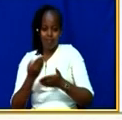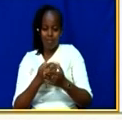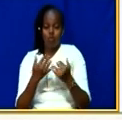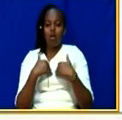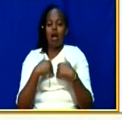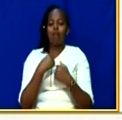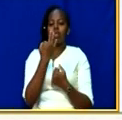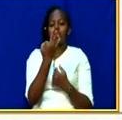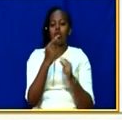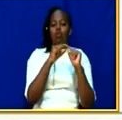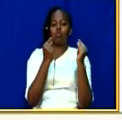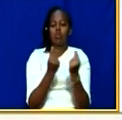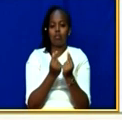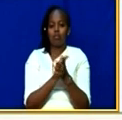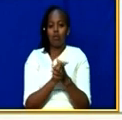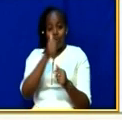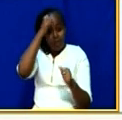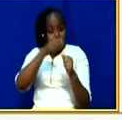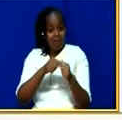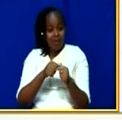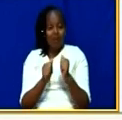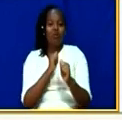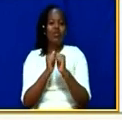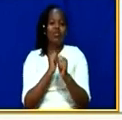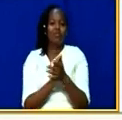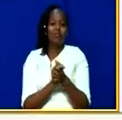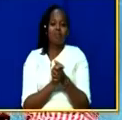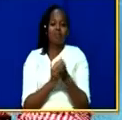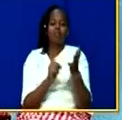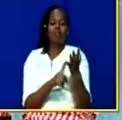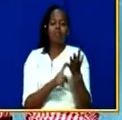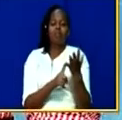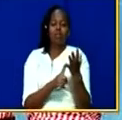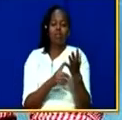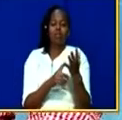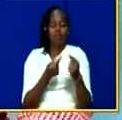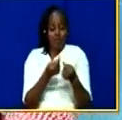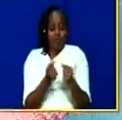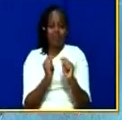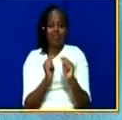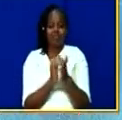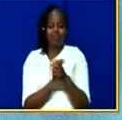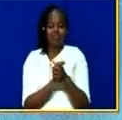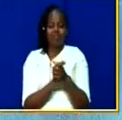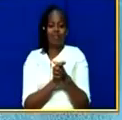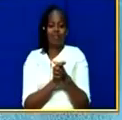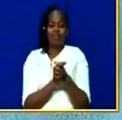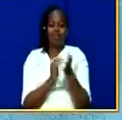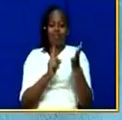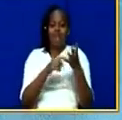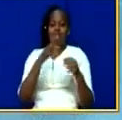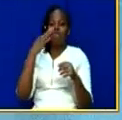3. Yes. Oh, this I remember. Oh, you remember them? This I remember. Oh, good. Let's go then. You One. want- You want me to try? Yeah, give it a try. We'll do the